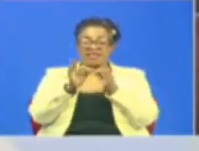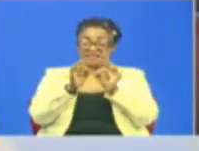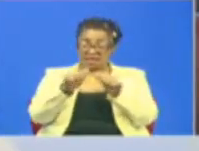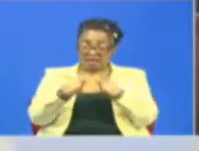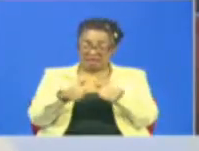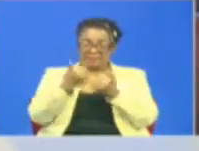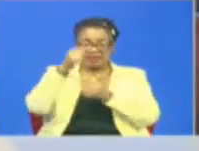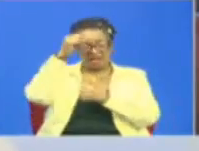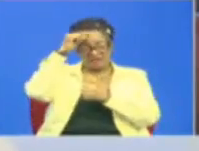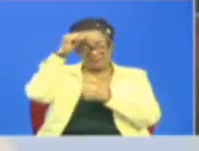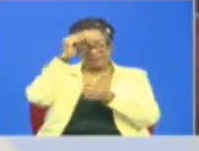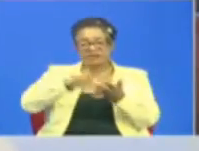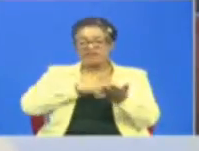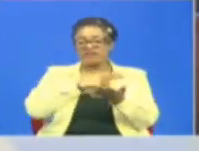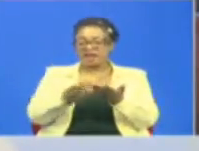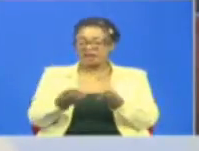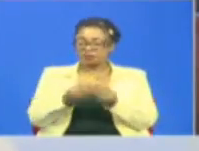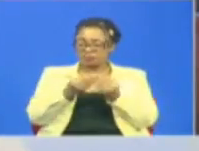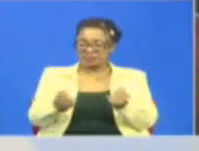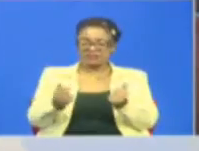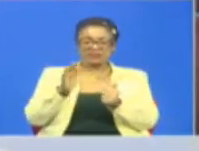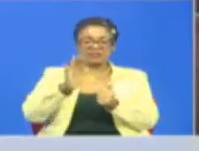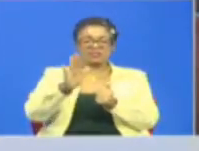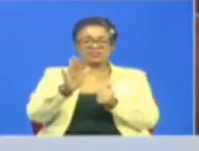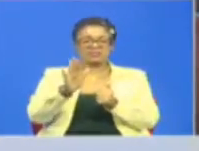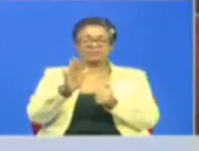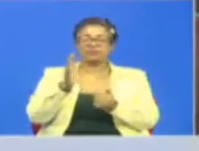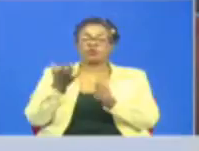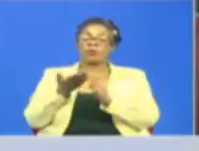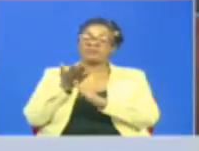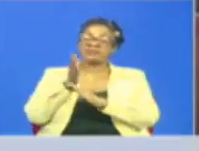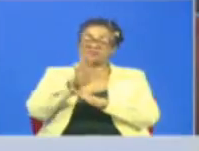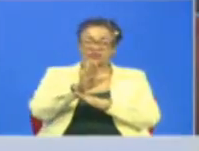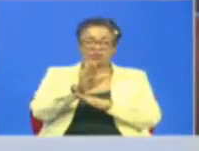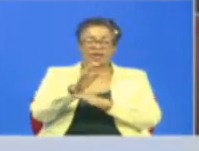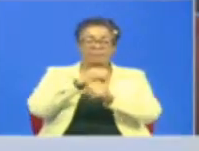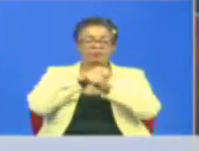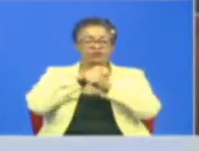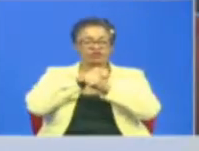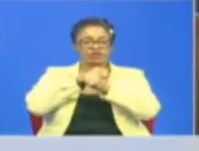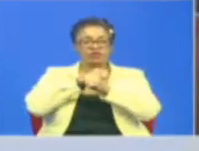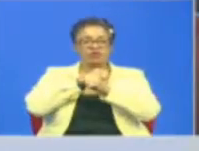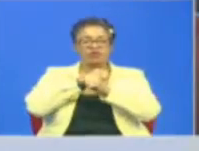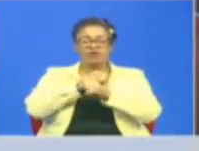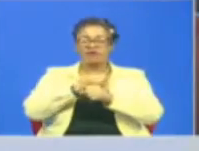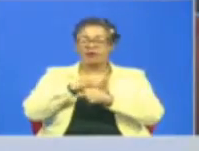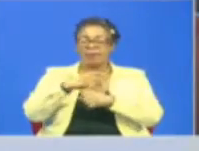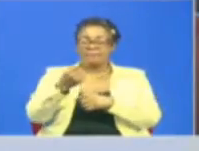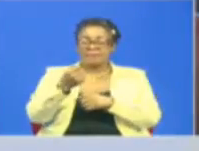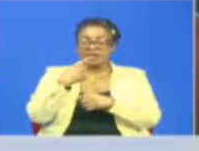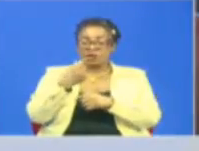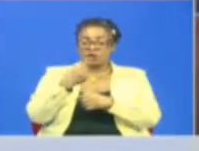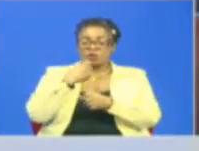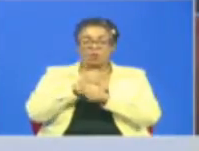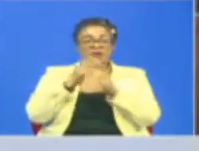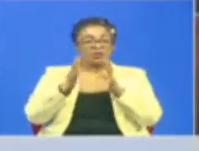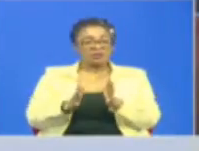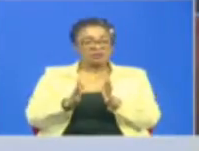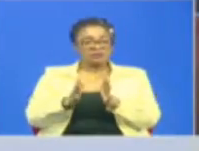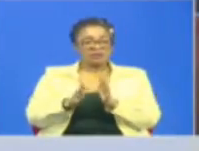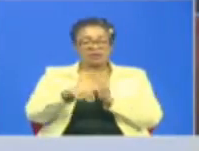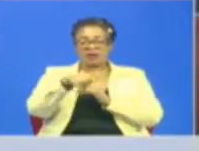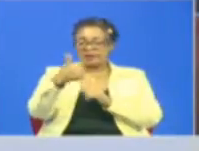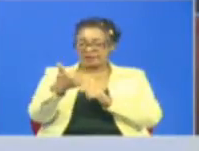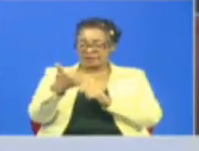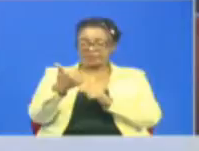fails to meet its end of the bargain on compensation and protection of frontline medical workers. And as our health